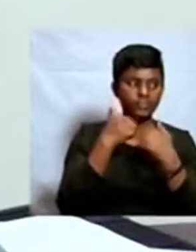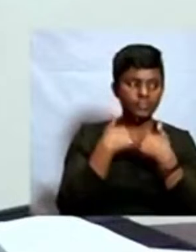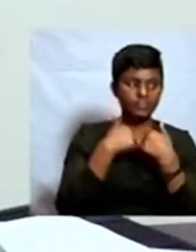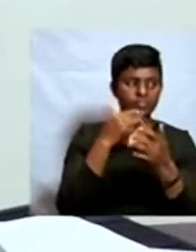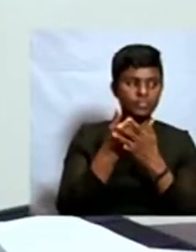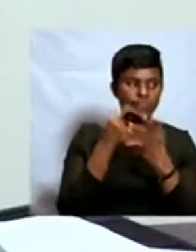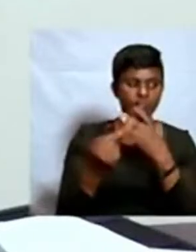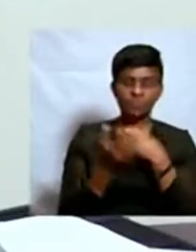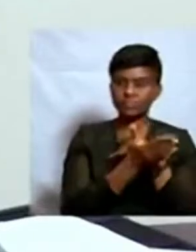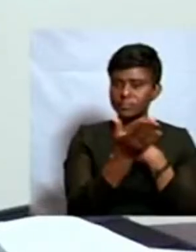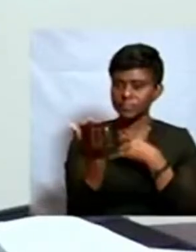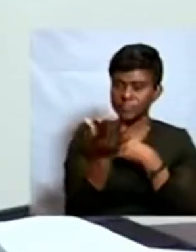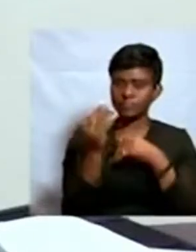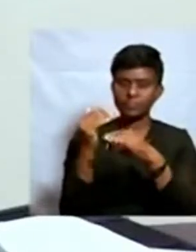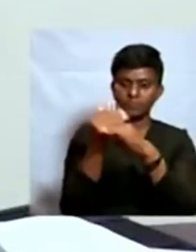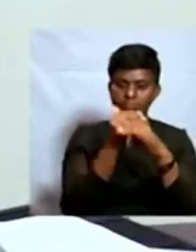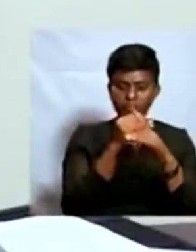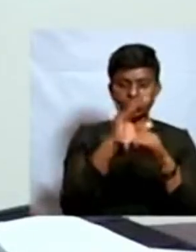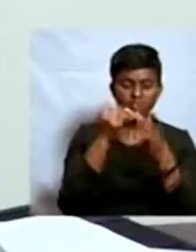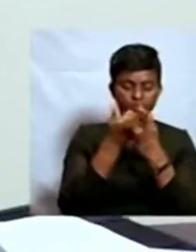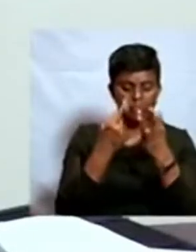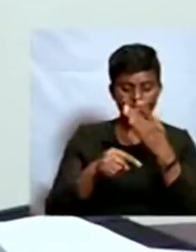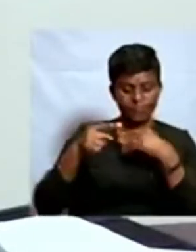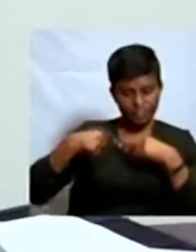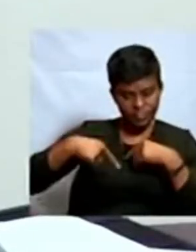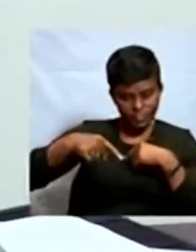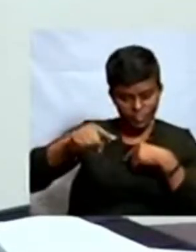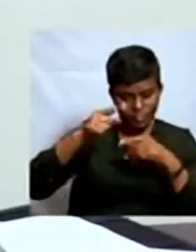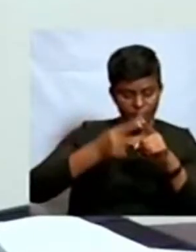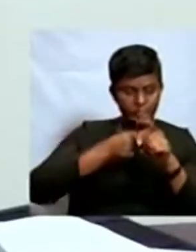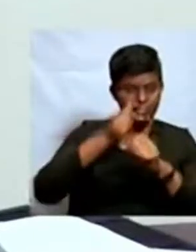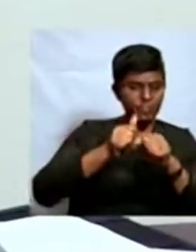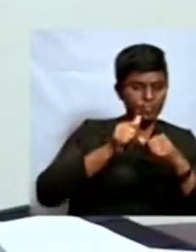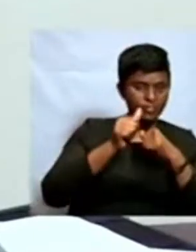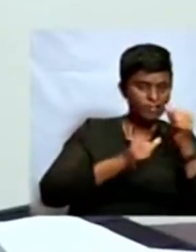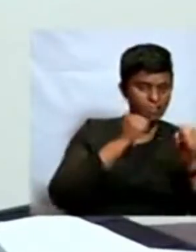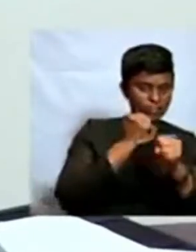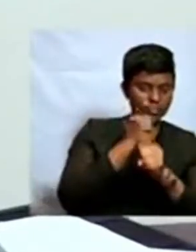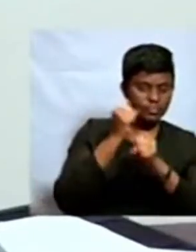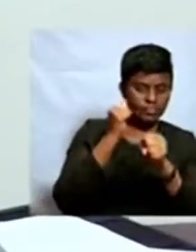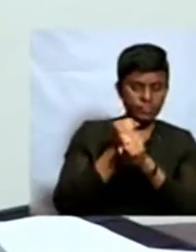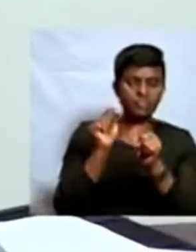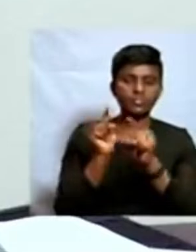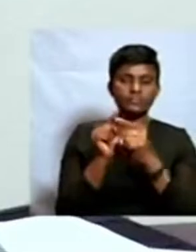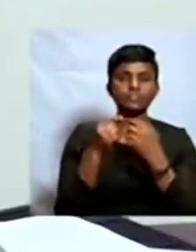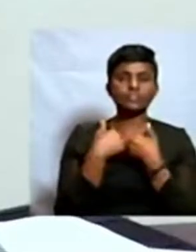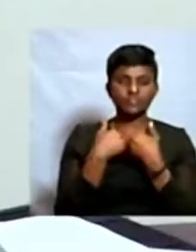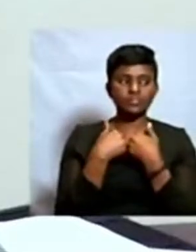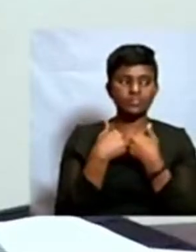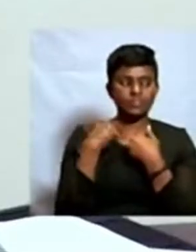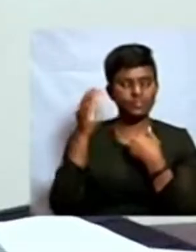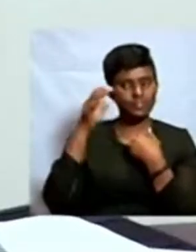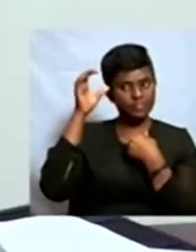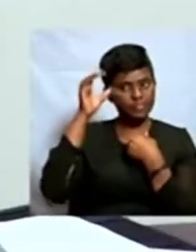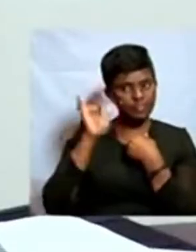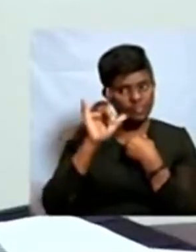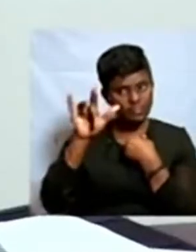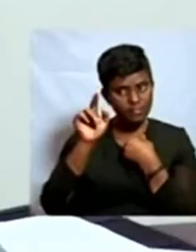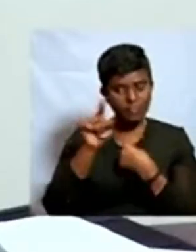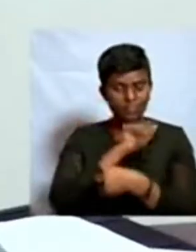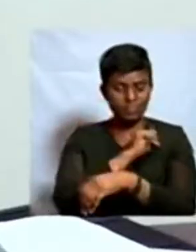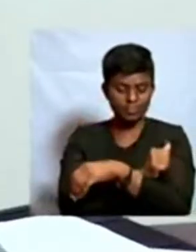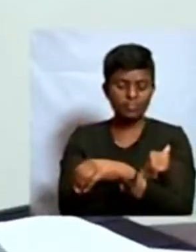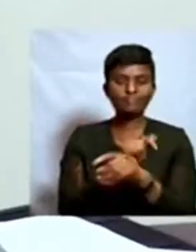application of those standards is consistent from year to year by having the Civil Aviation